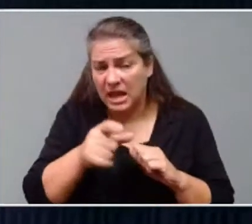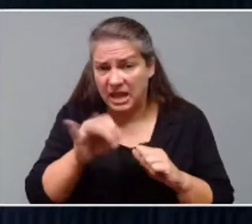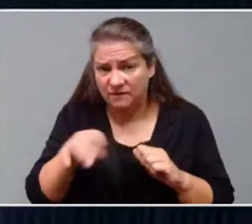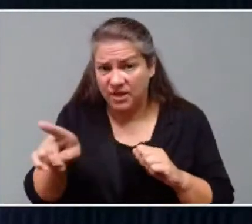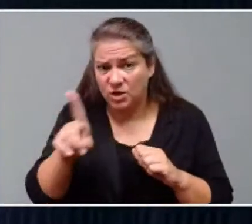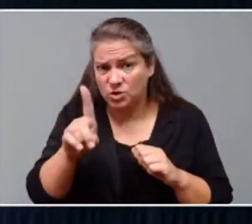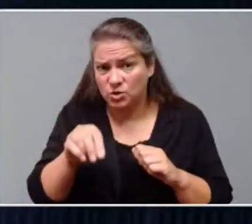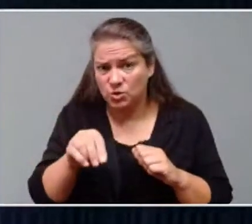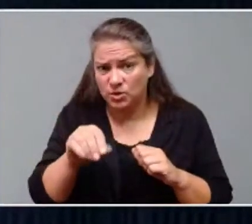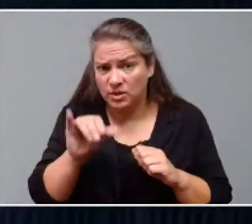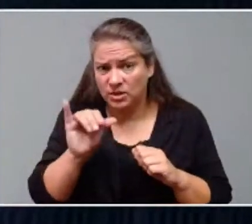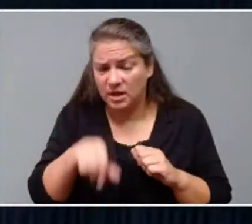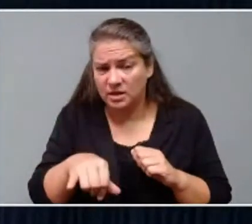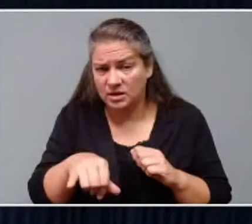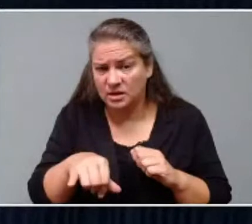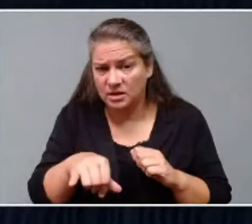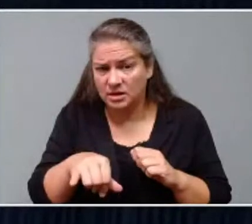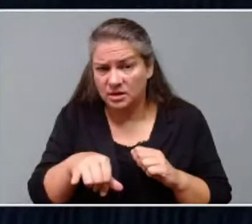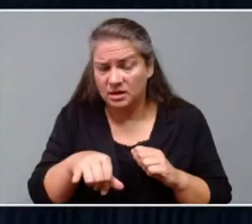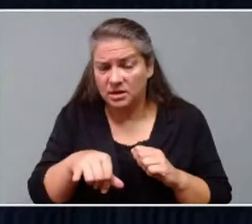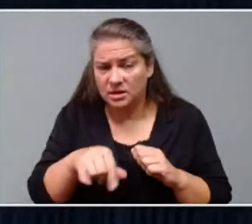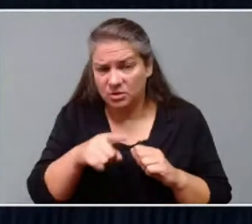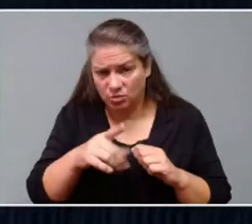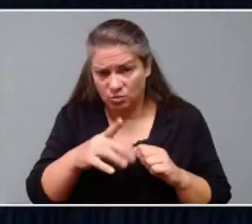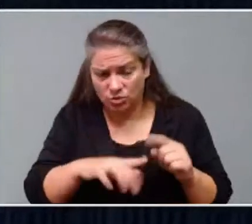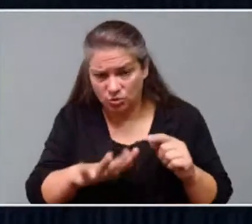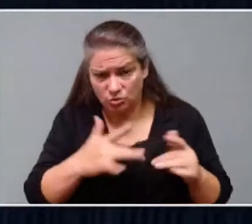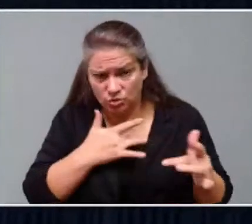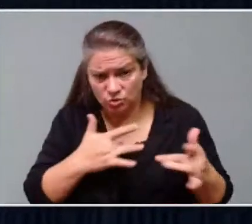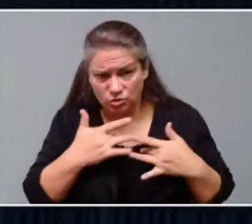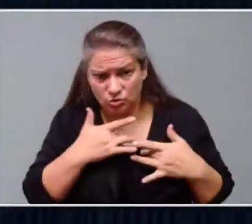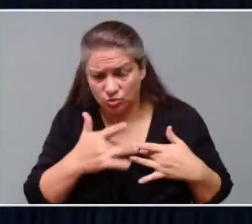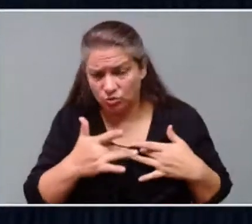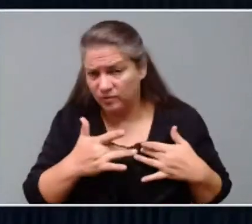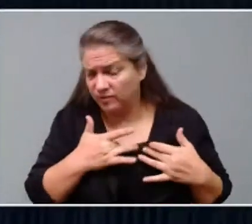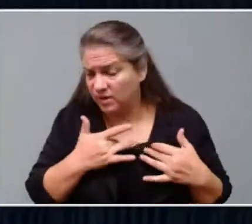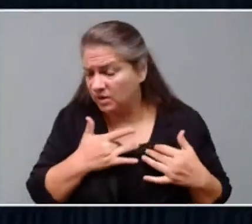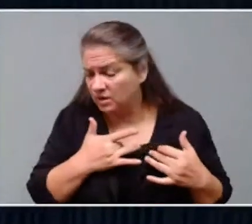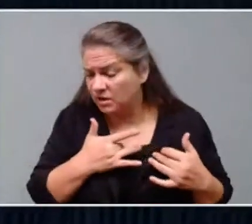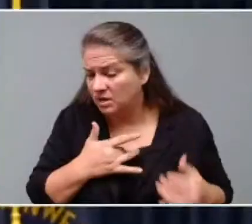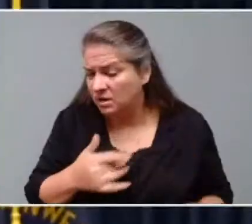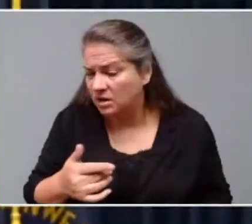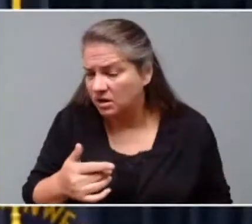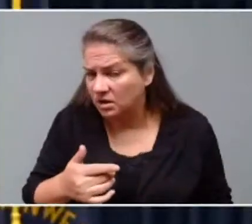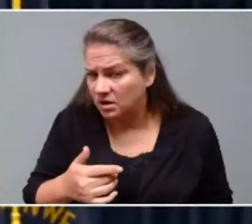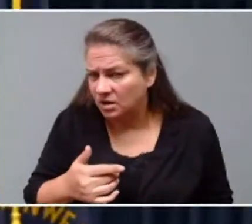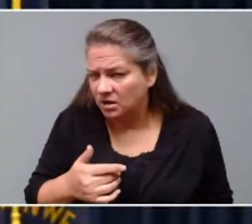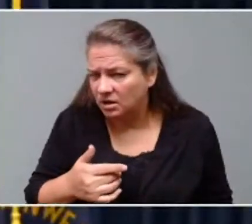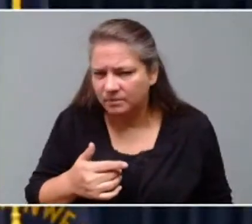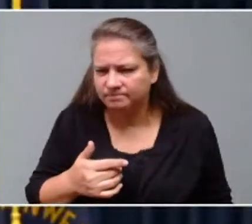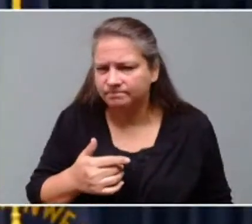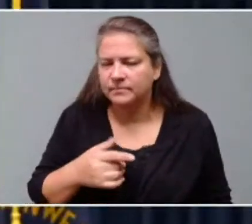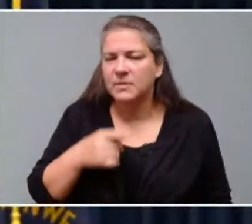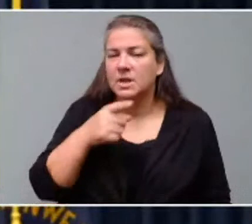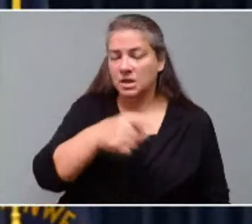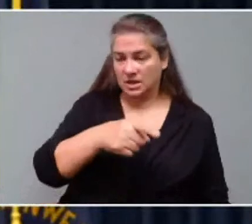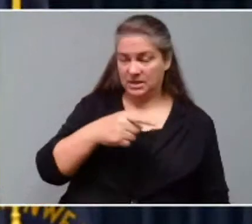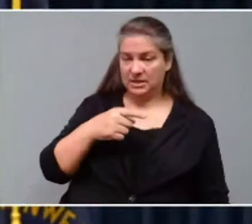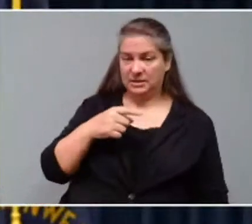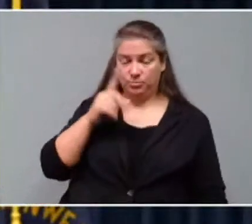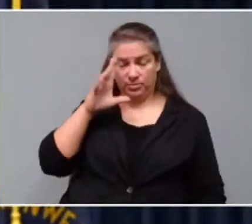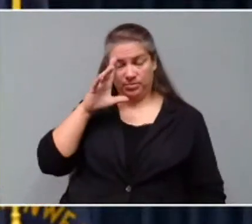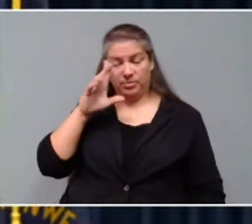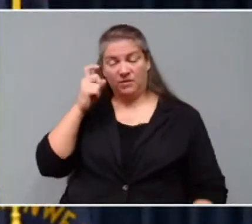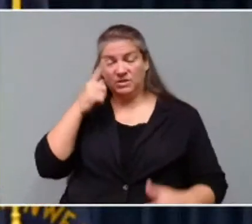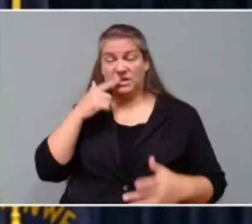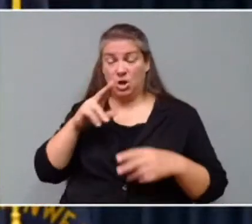something that is being efforted, and it seems teachers very concerned about it. Well, I think universal masking is absolutely necessary if we